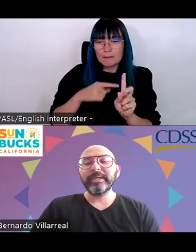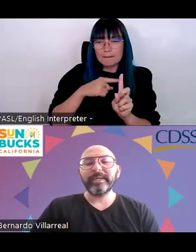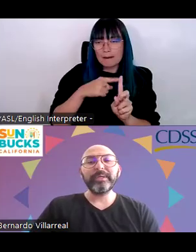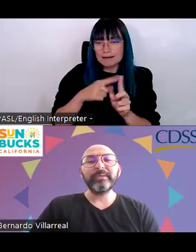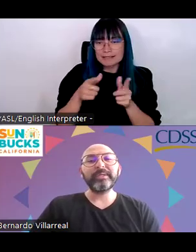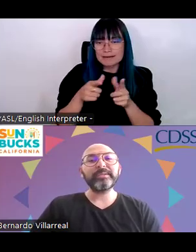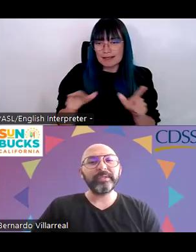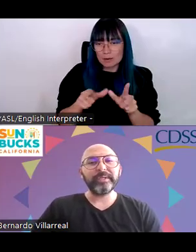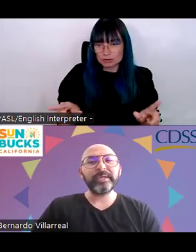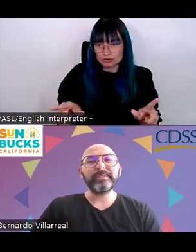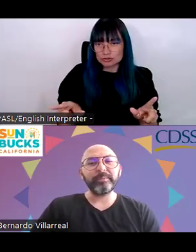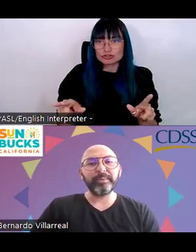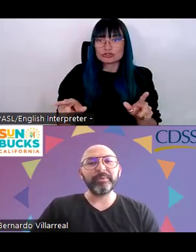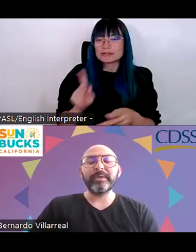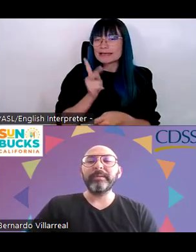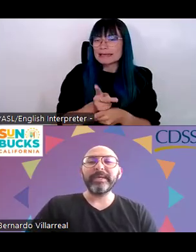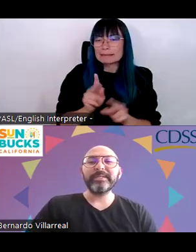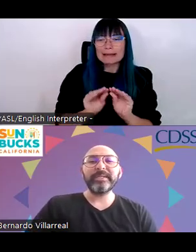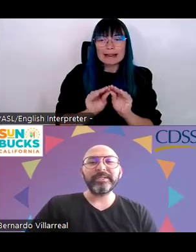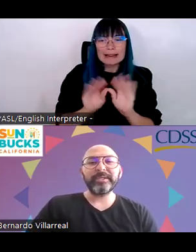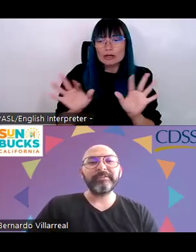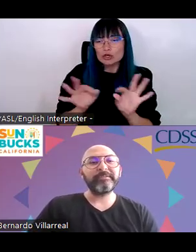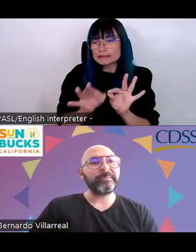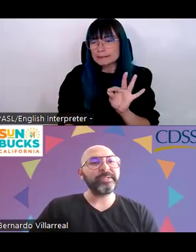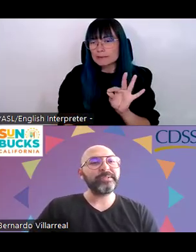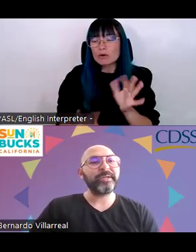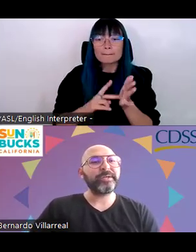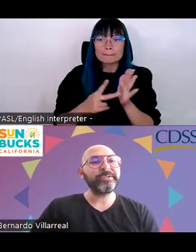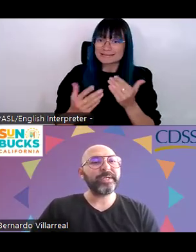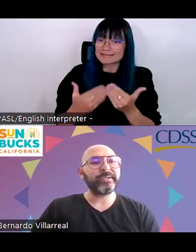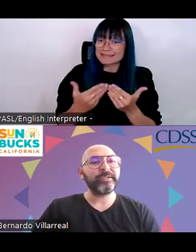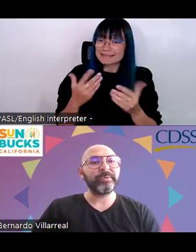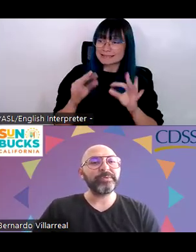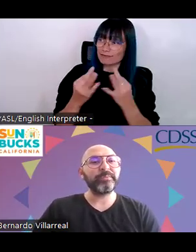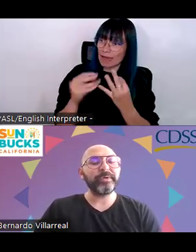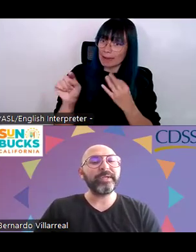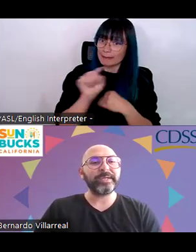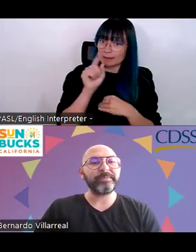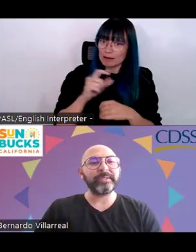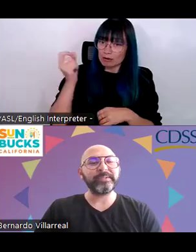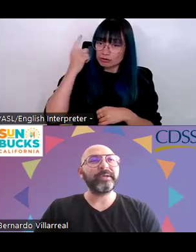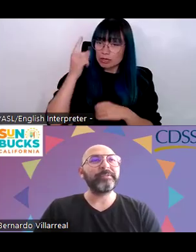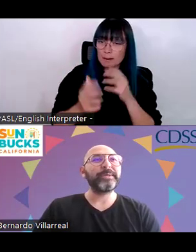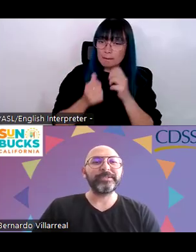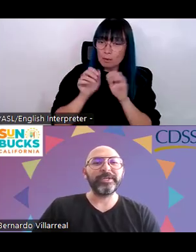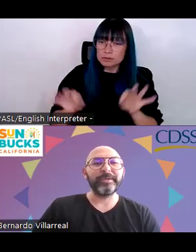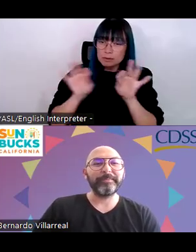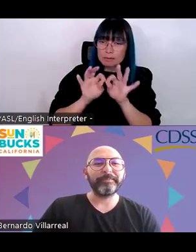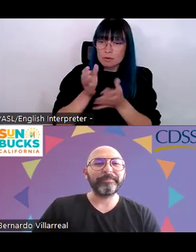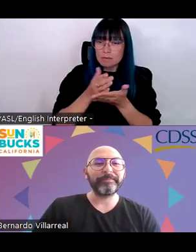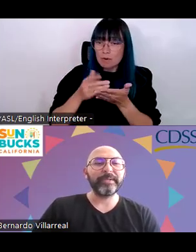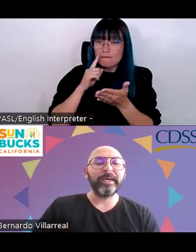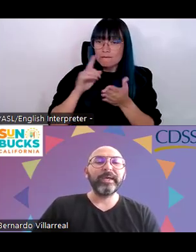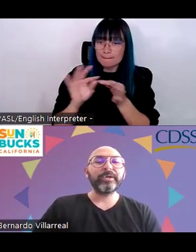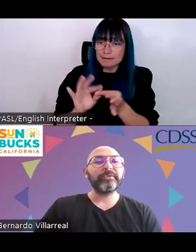language. Keeping things clear and simple makes it easier for families to understand the most important aspects of the